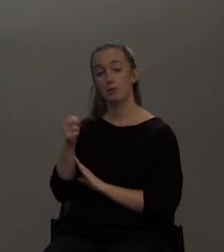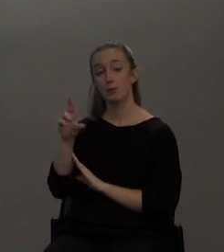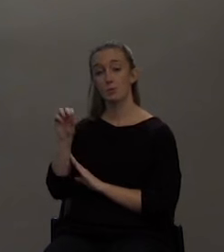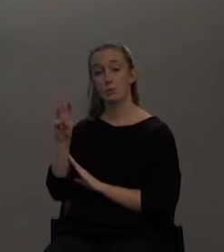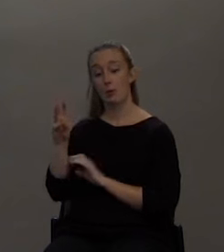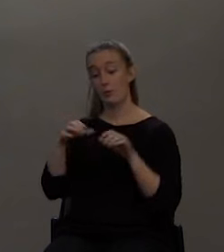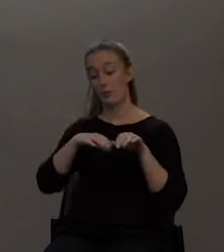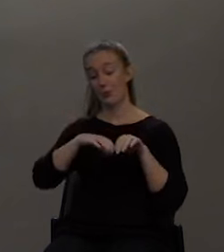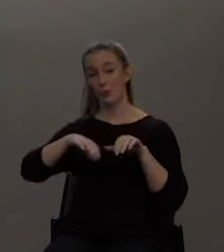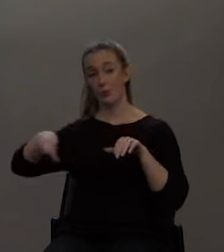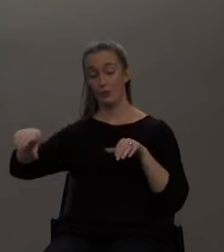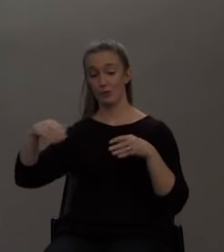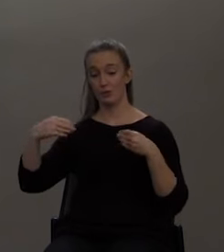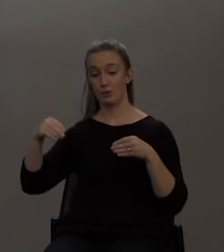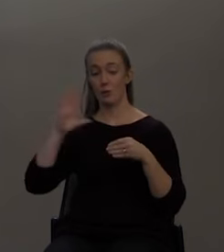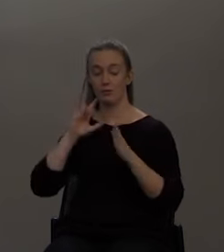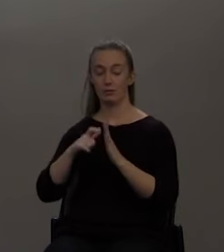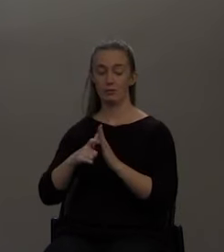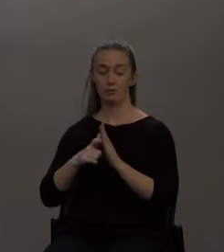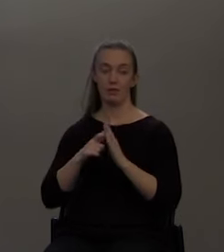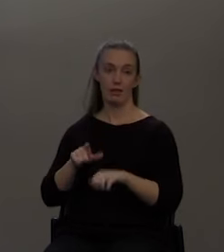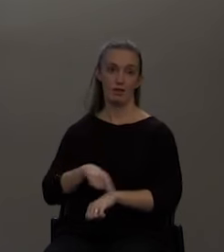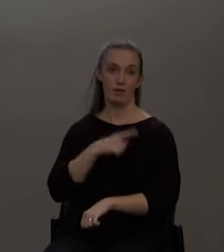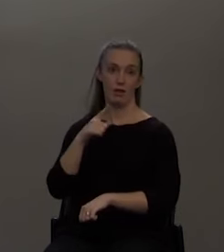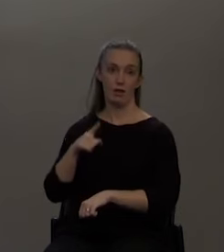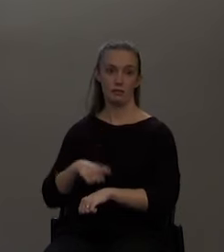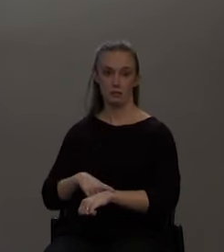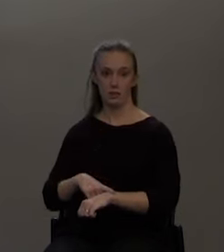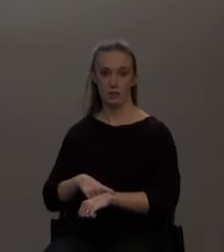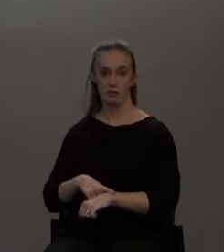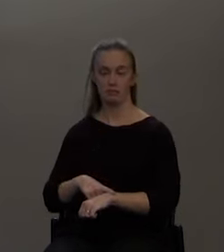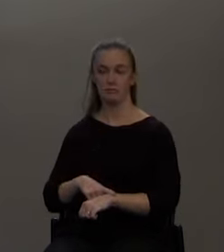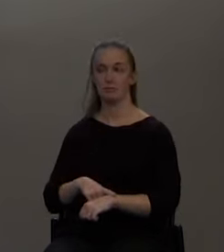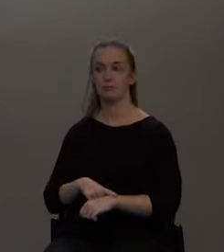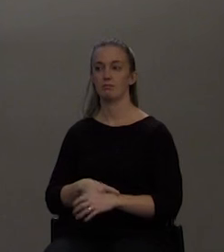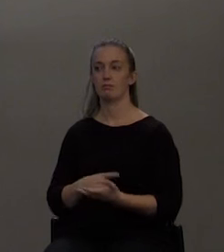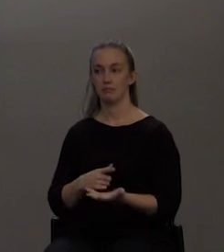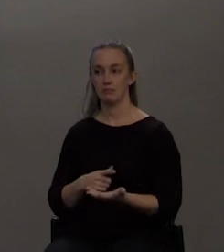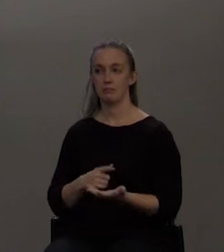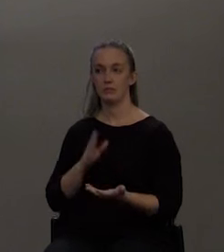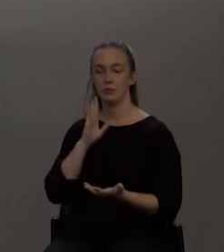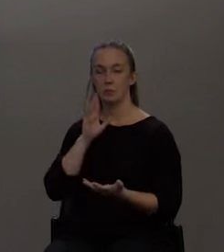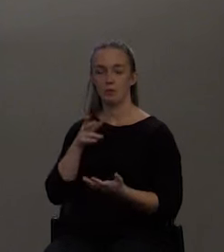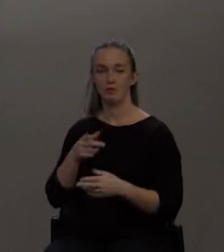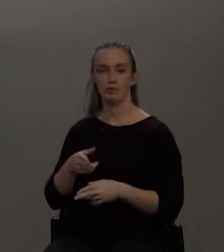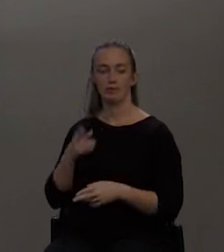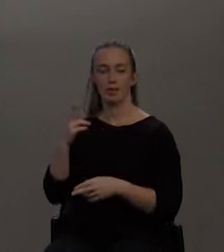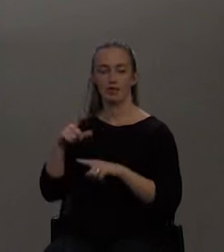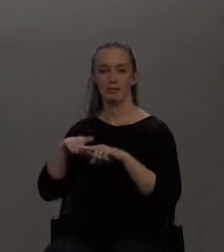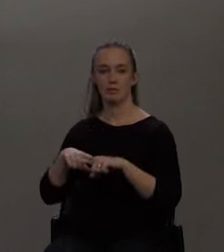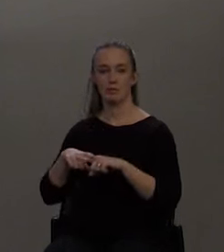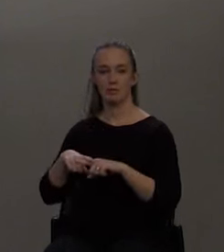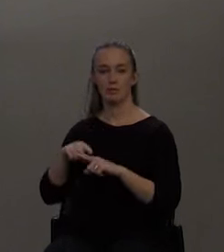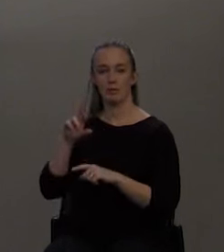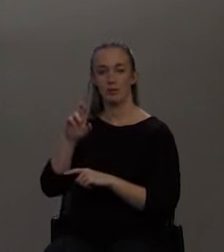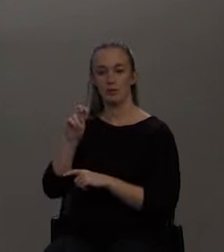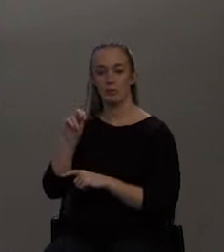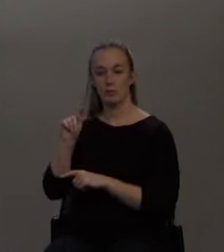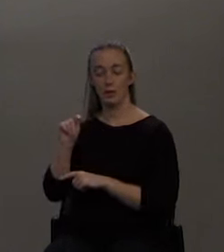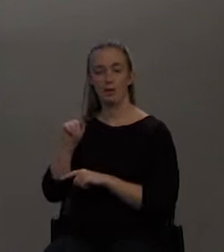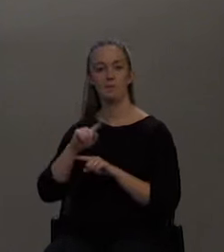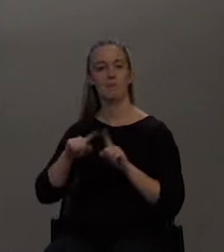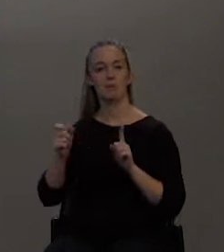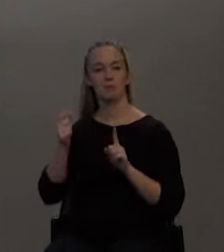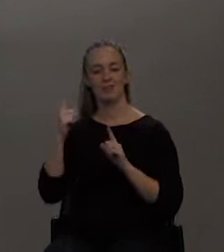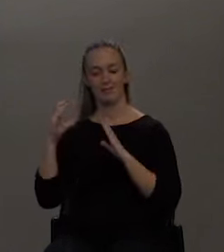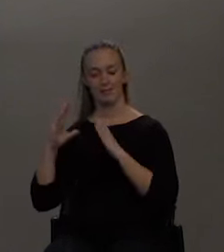it's going to take a very, very long time if you're constantly relying on grant to make that happen. And while I would argue downtown Danville